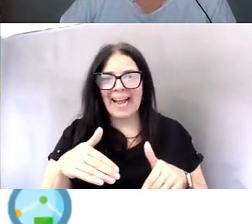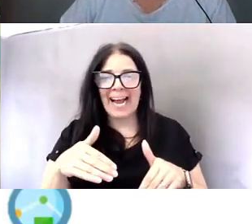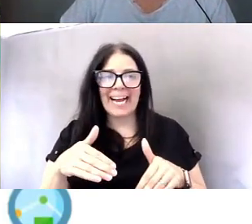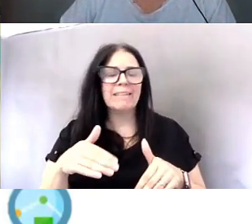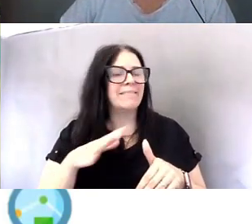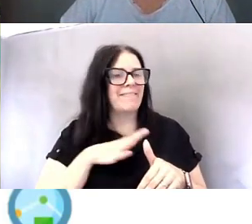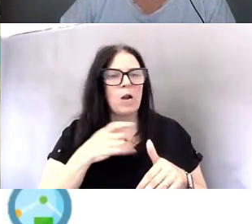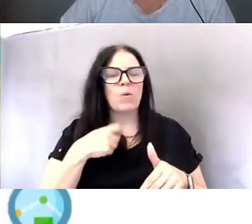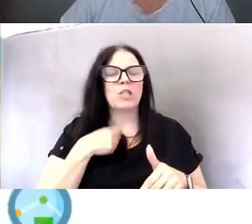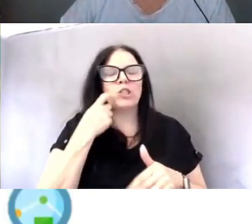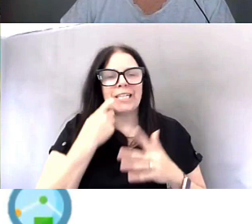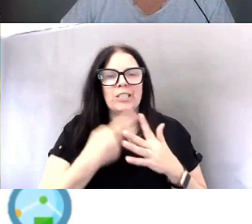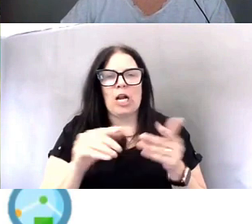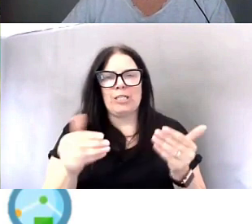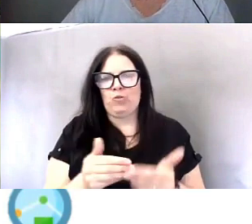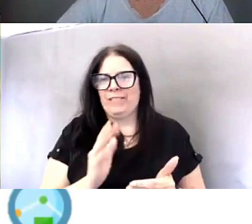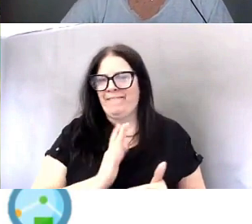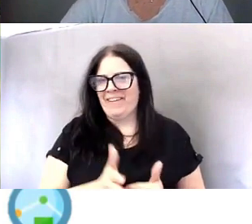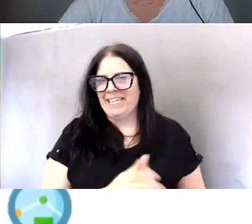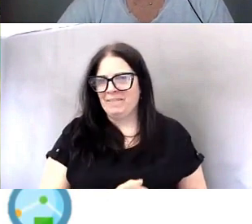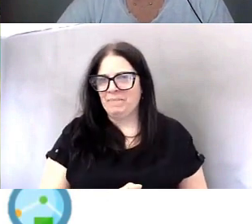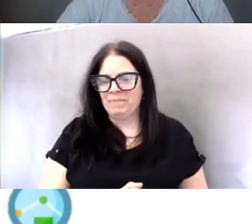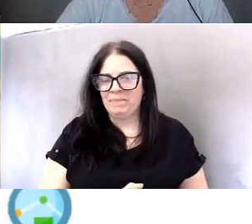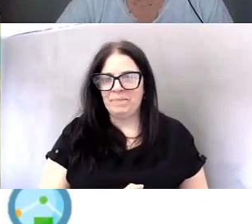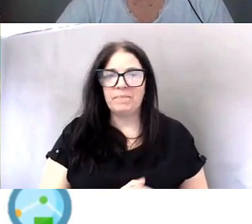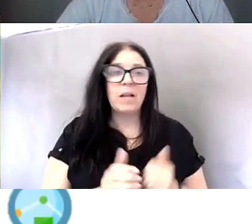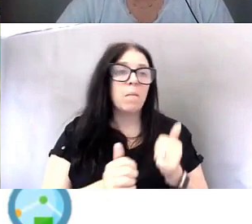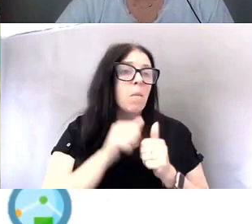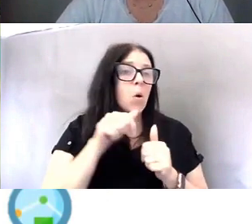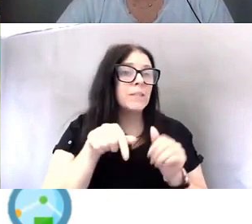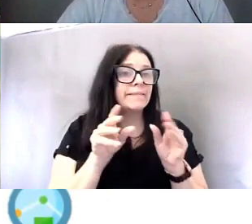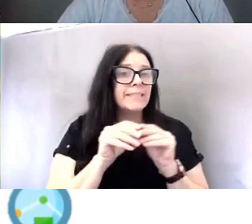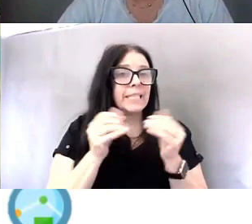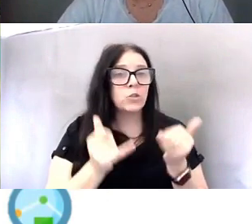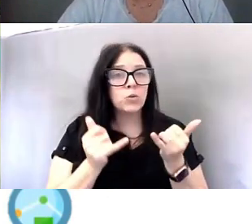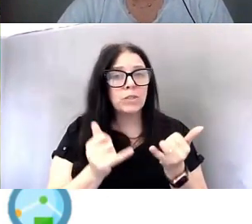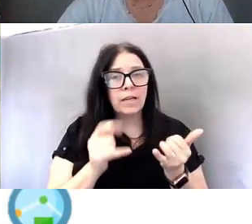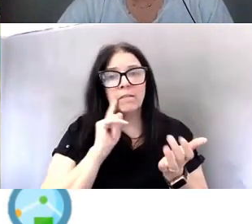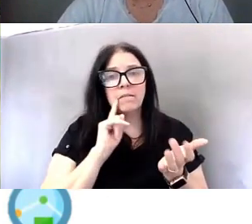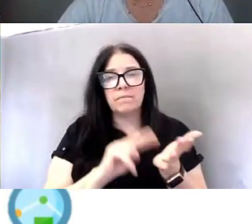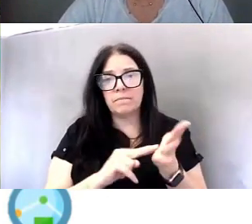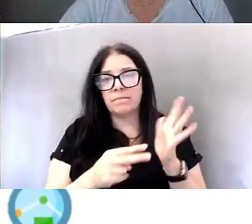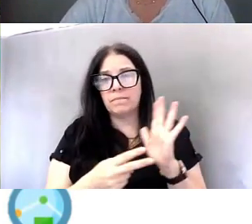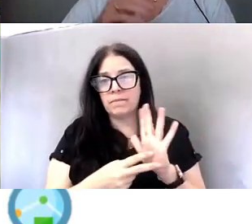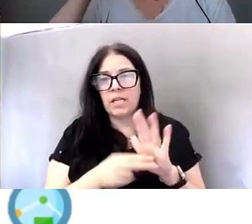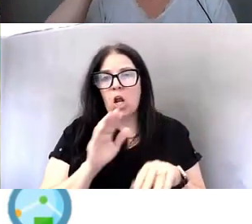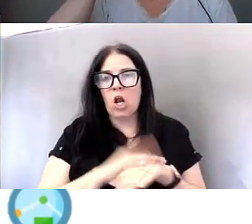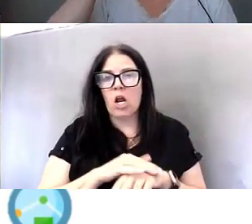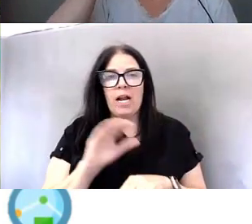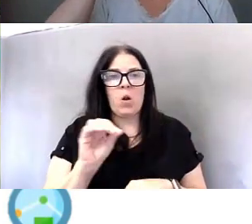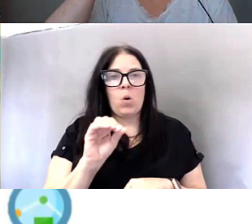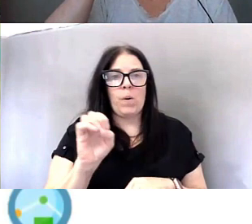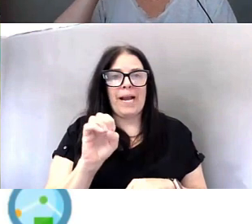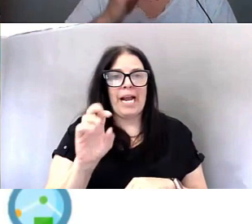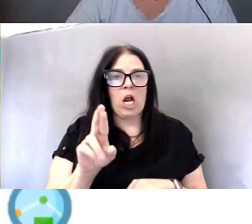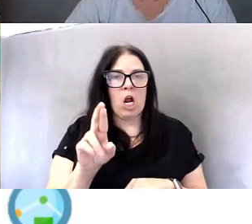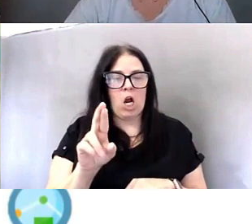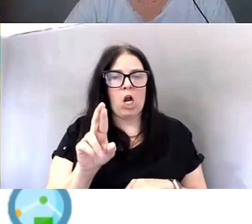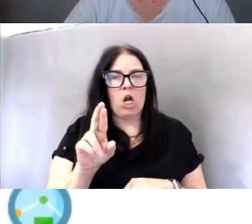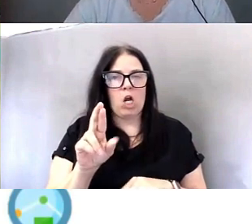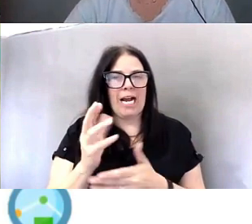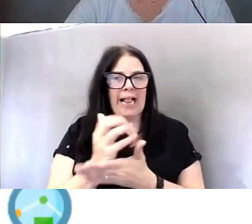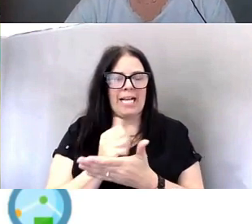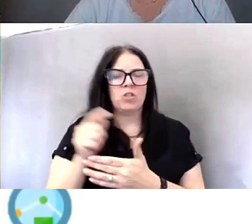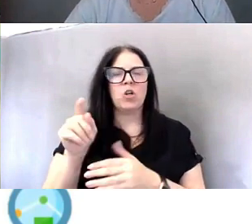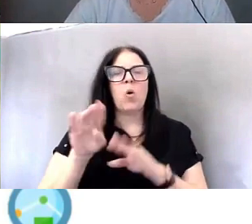just going through the introductions. Now, most of the session today will be on the OER collection, Open Educational Resources